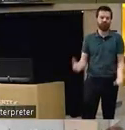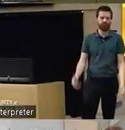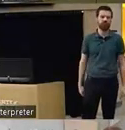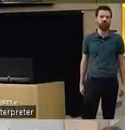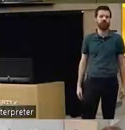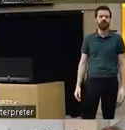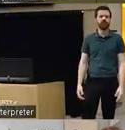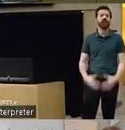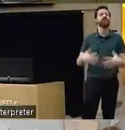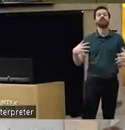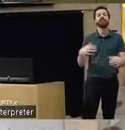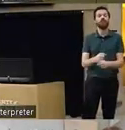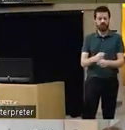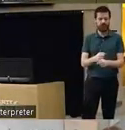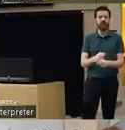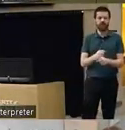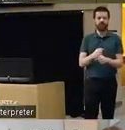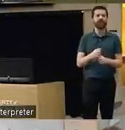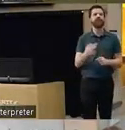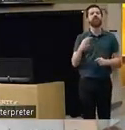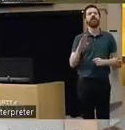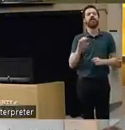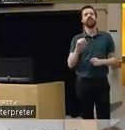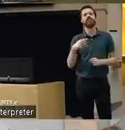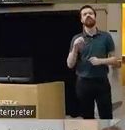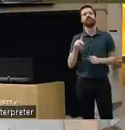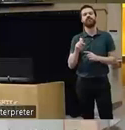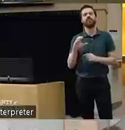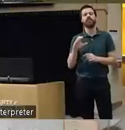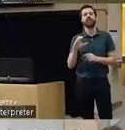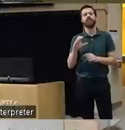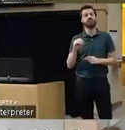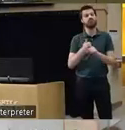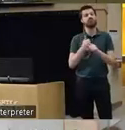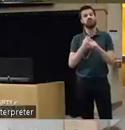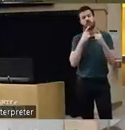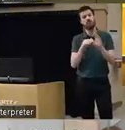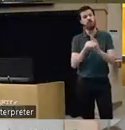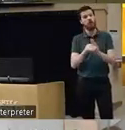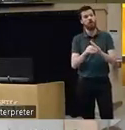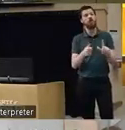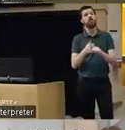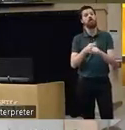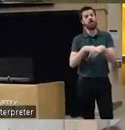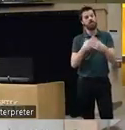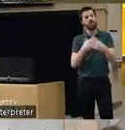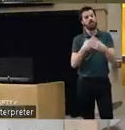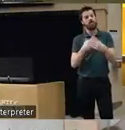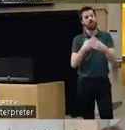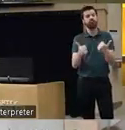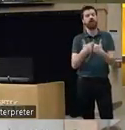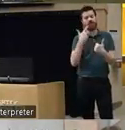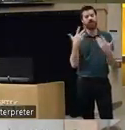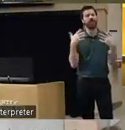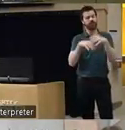So in summary, these are hub and spoke and COCM are successful models and they provide new challenges for